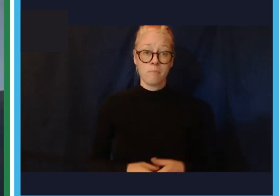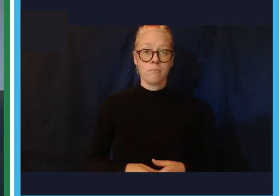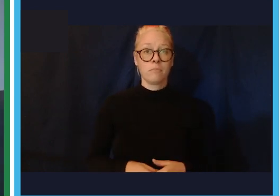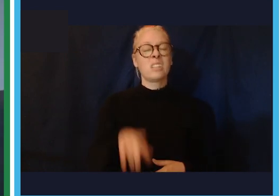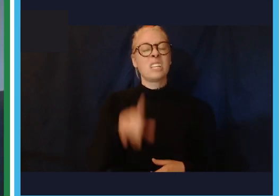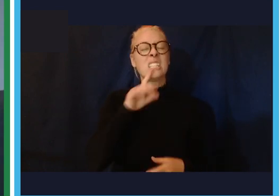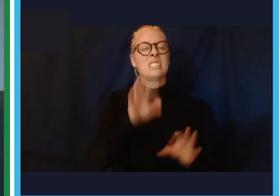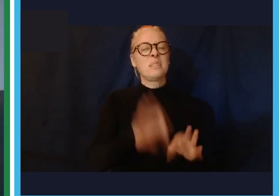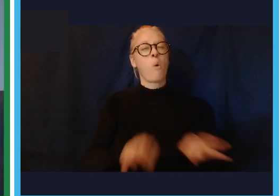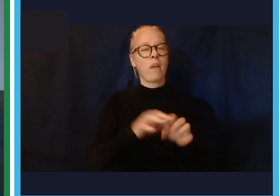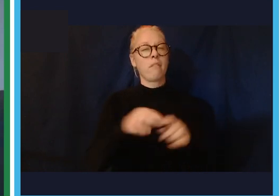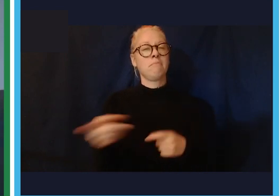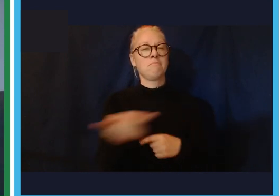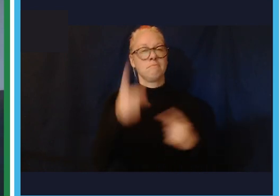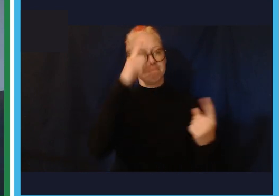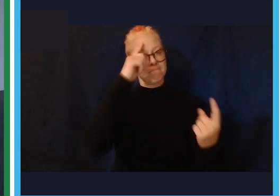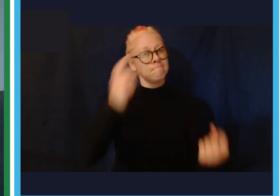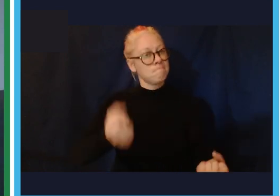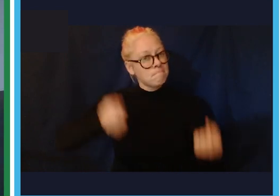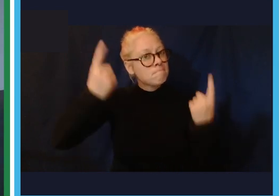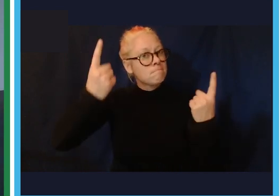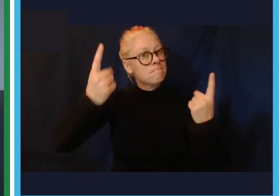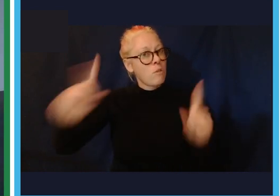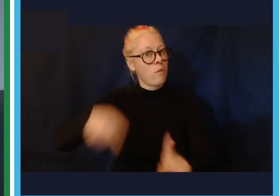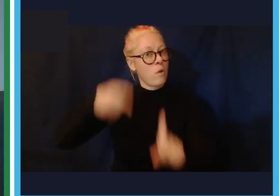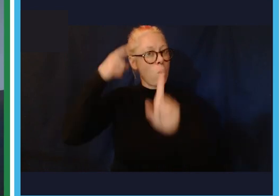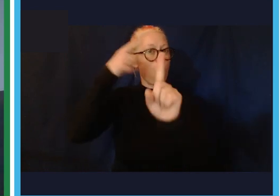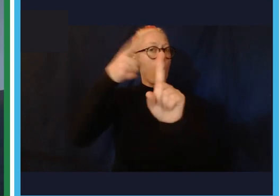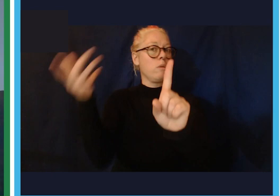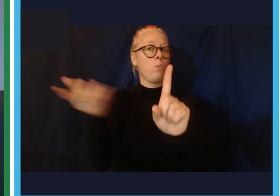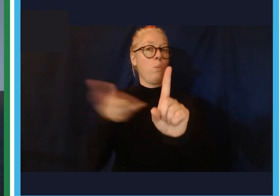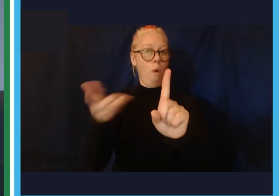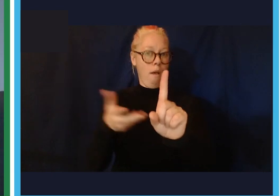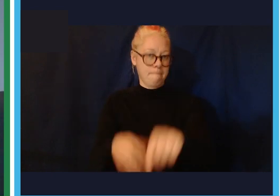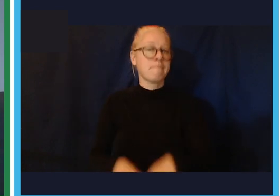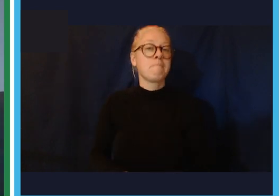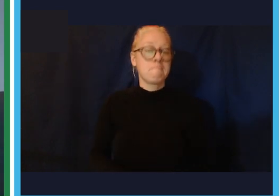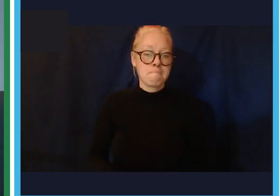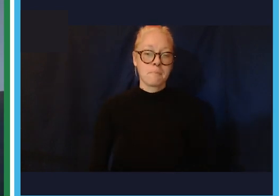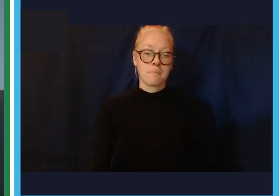and are we on the same page with that?